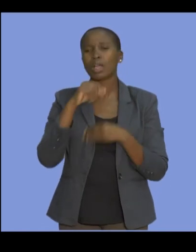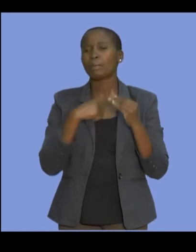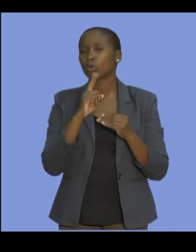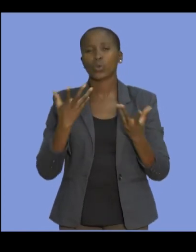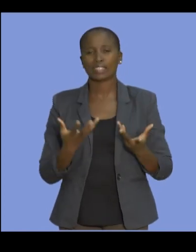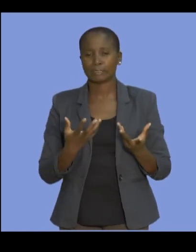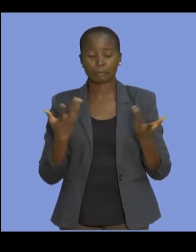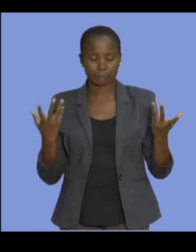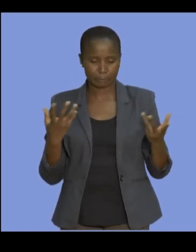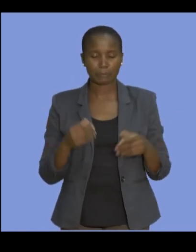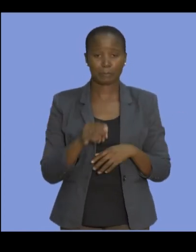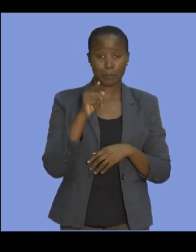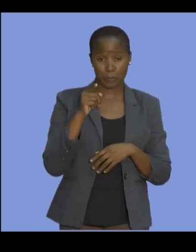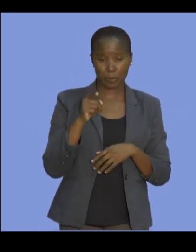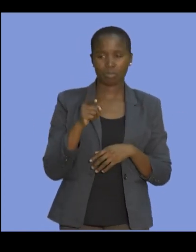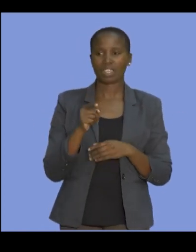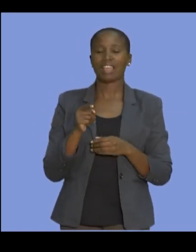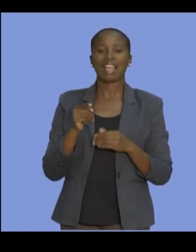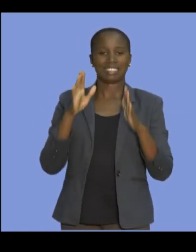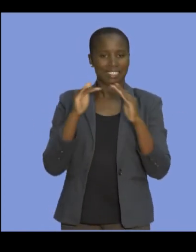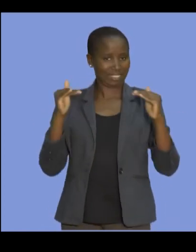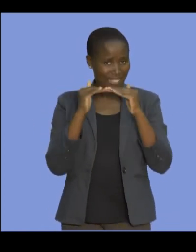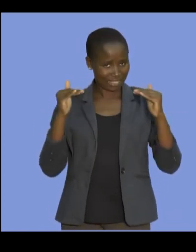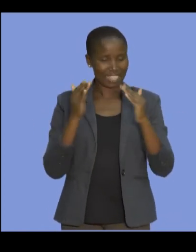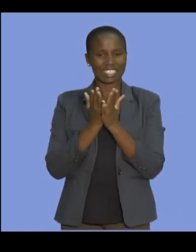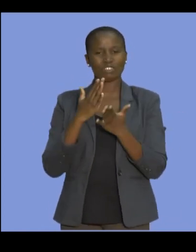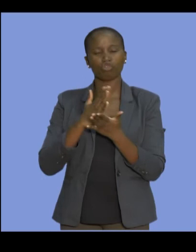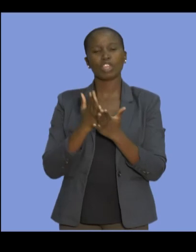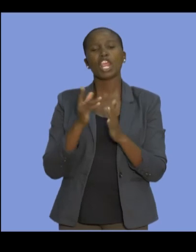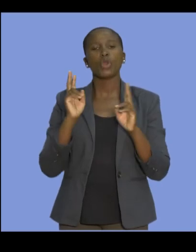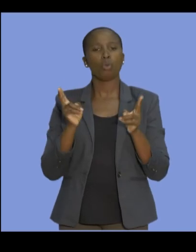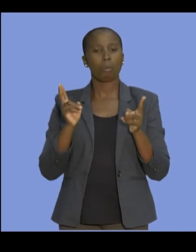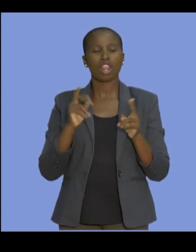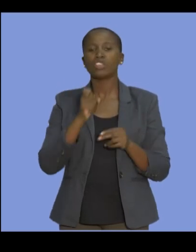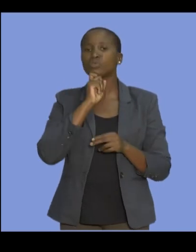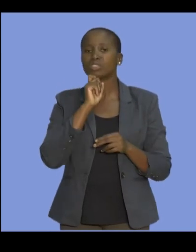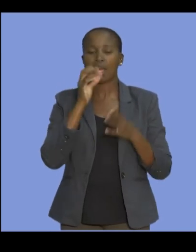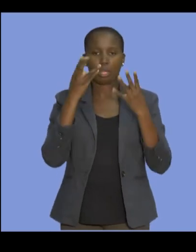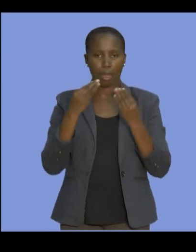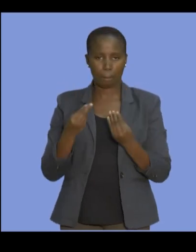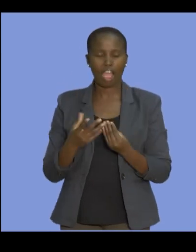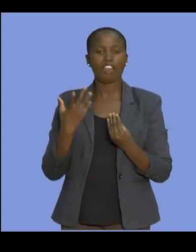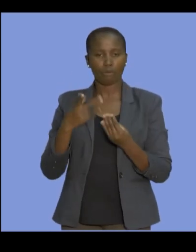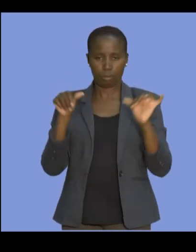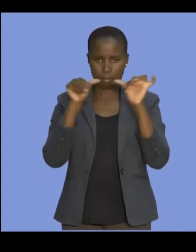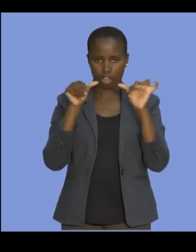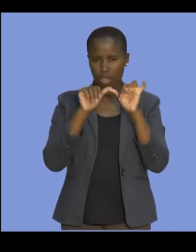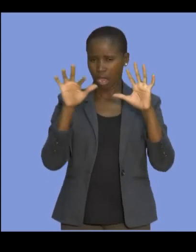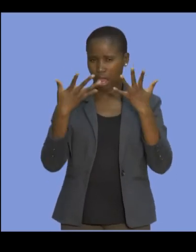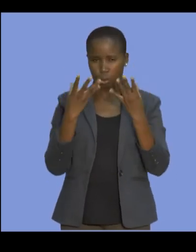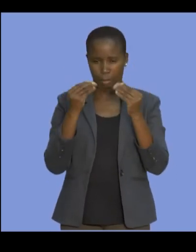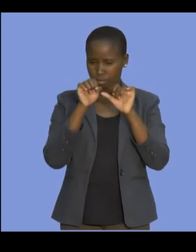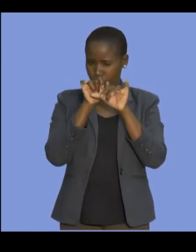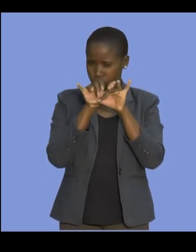Standard deviation. The standard deviation is widely used in statistics to measure the spread.